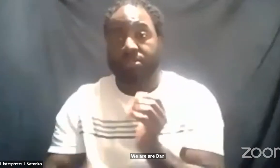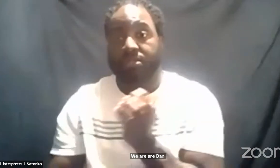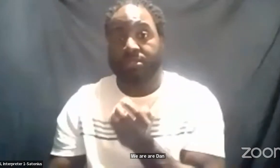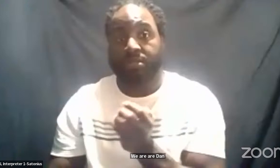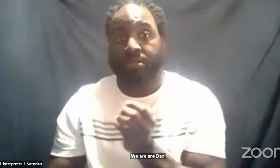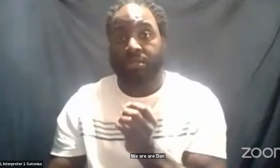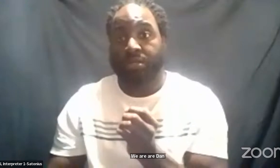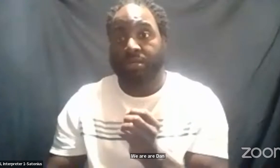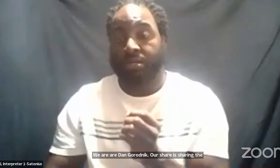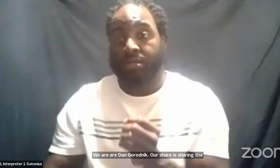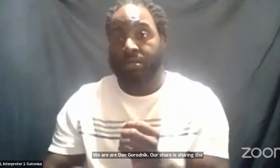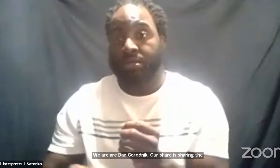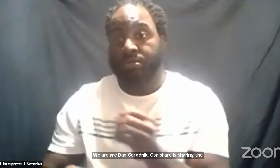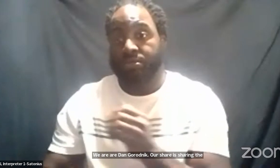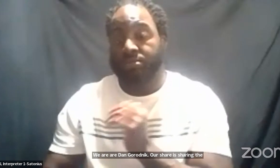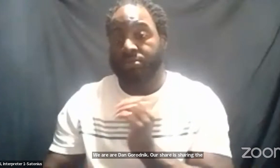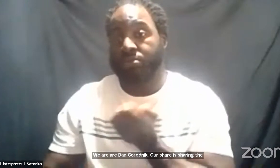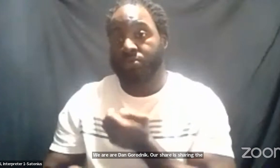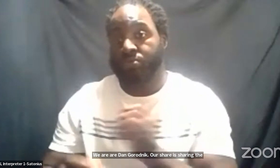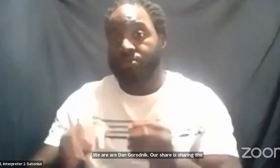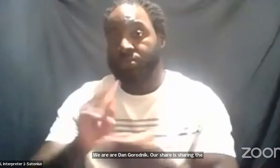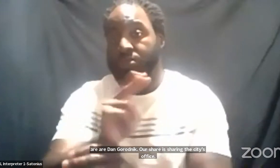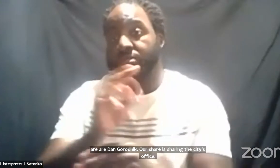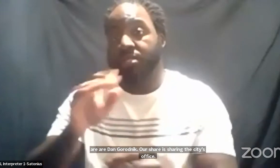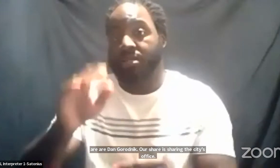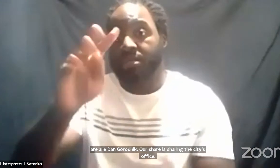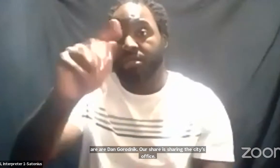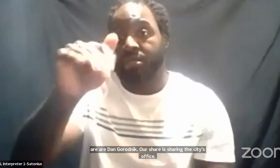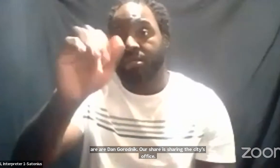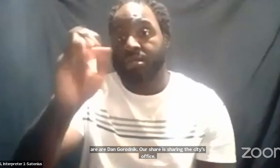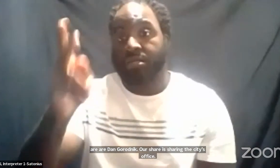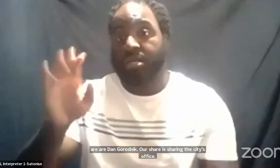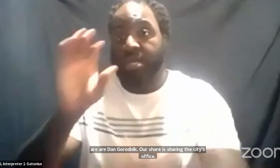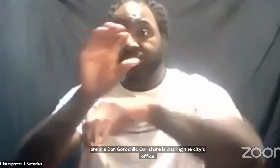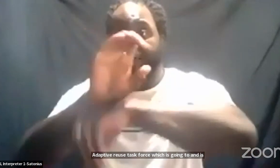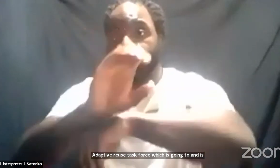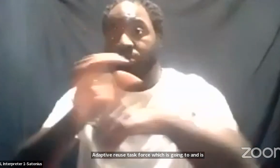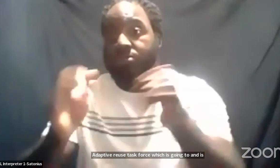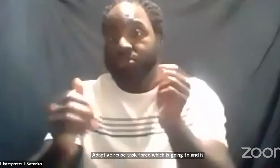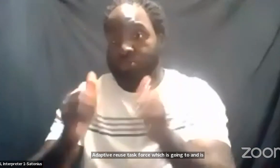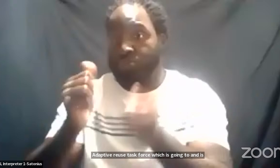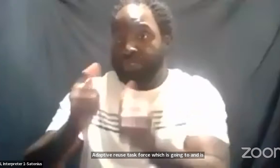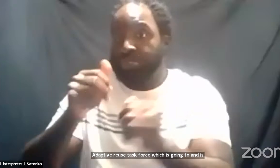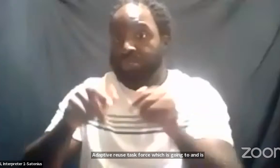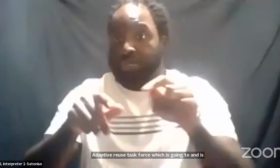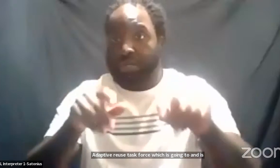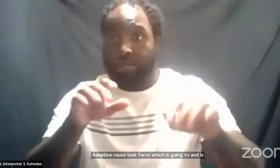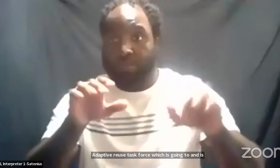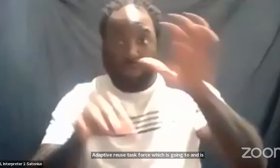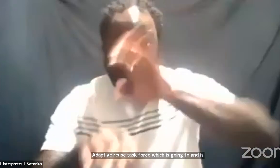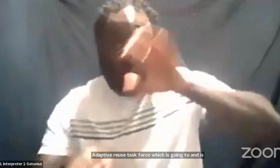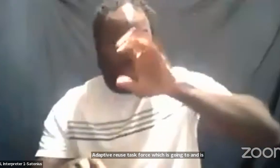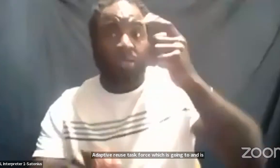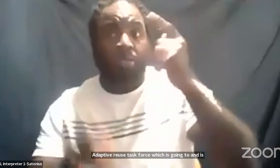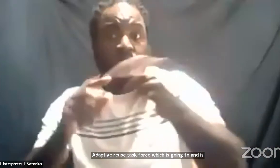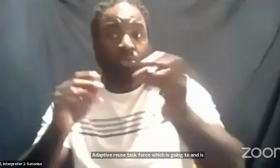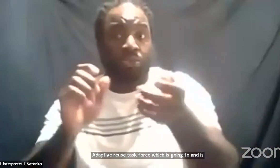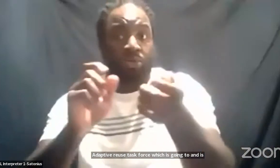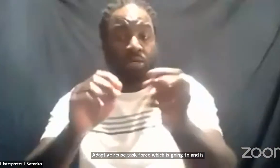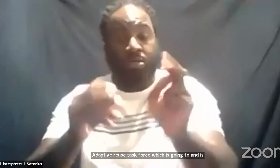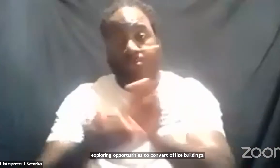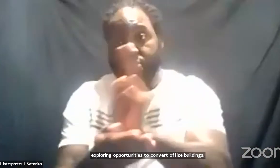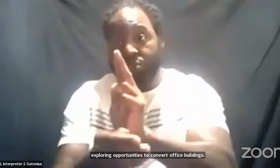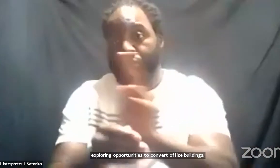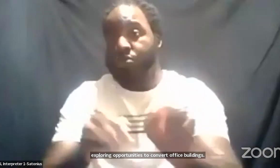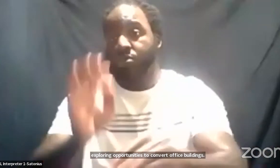Office Adaptive Reuse Task Force, which is going to and is exploring opportunities to convert office buildings to potential uses like